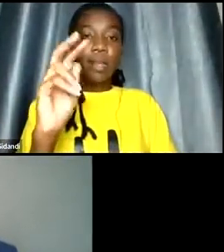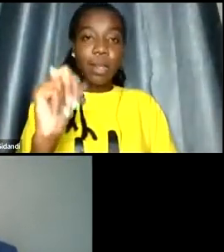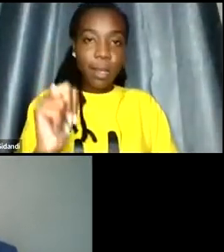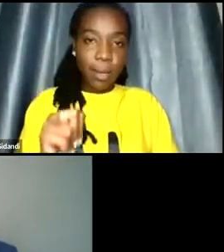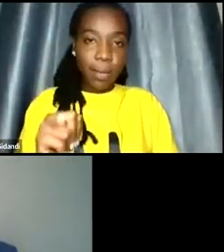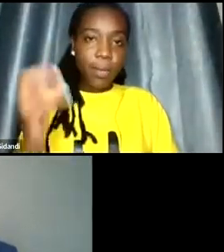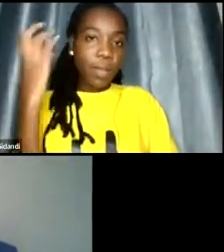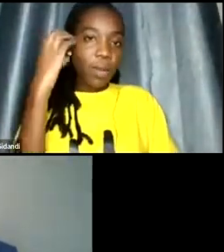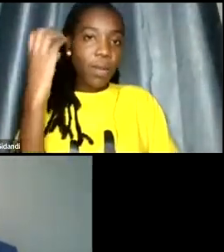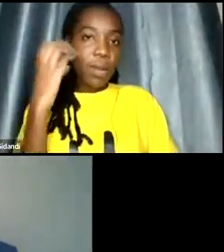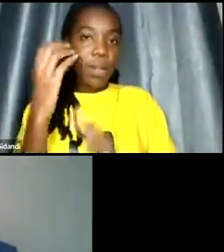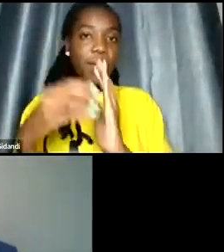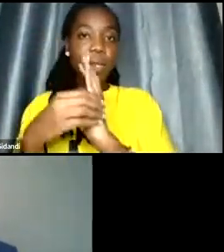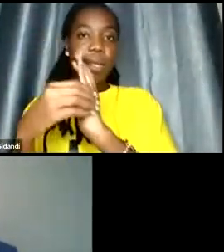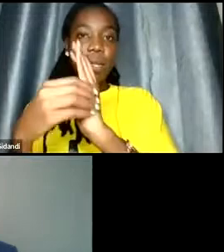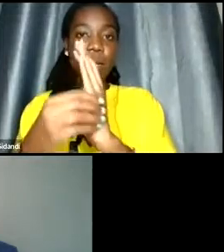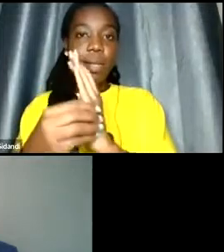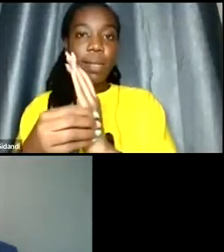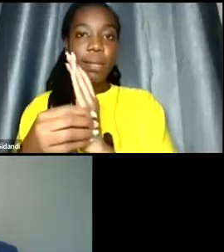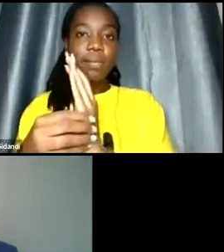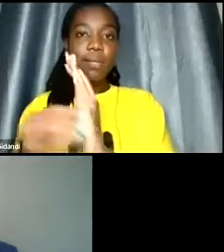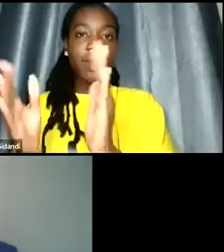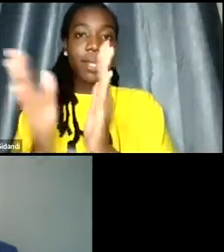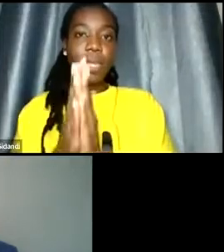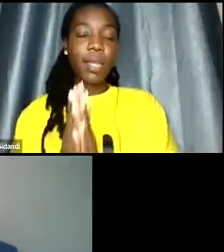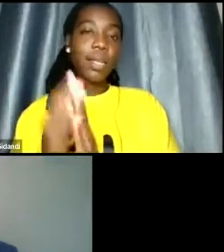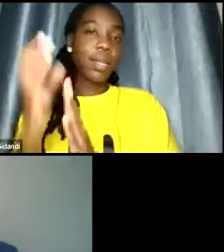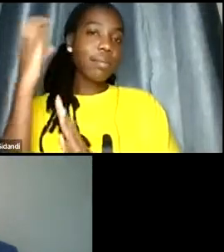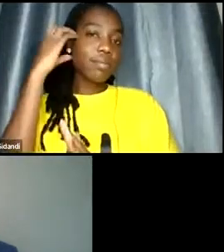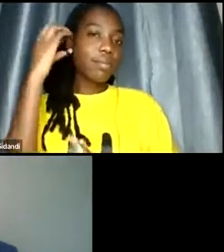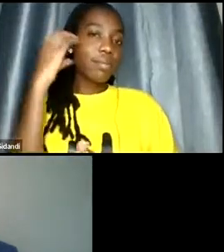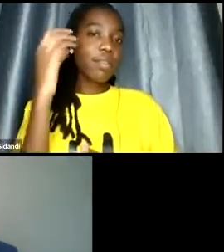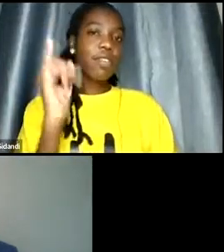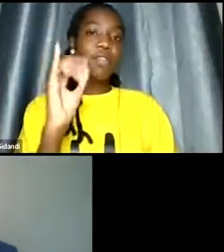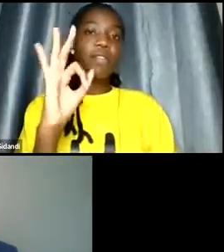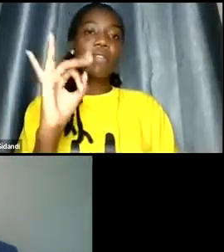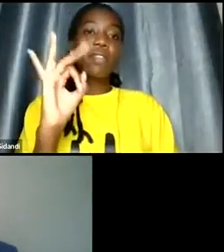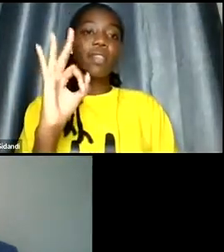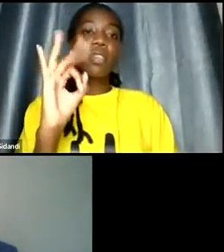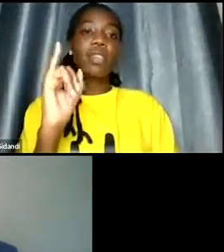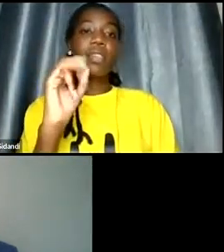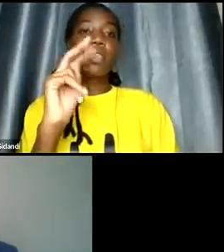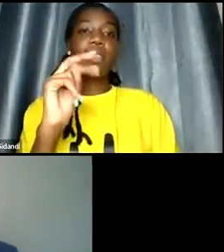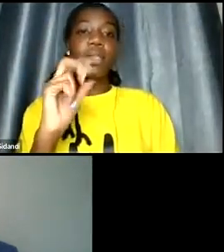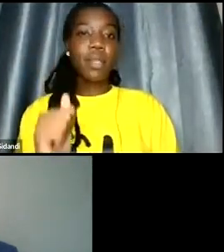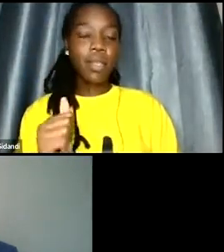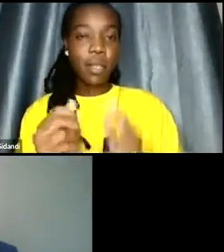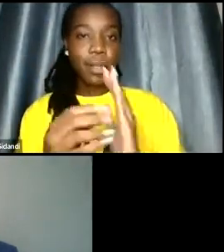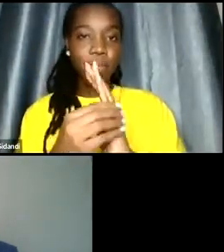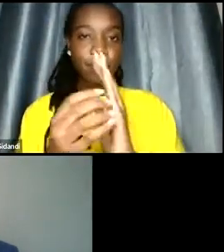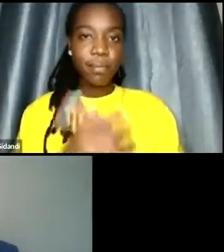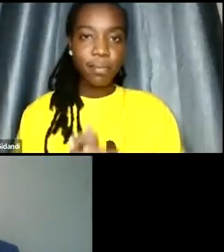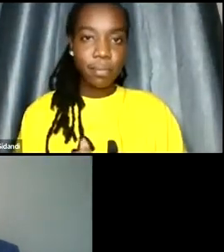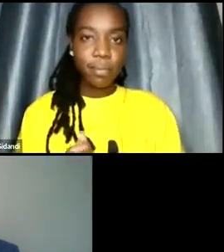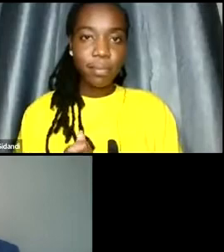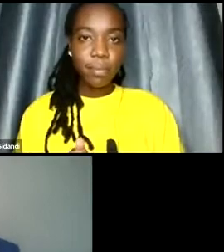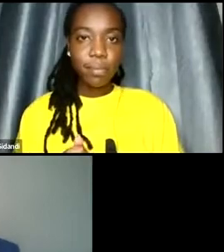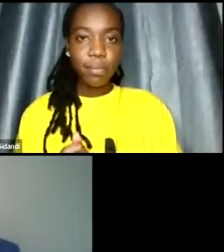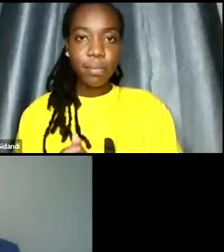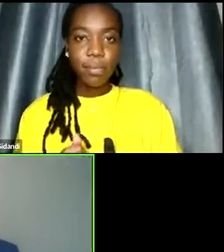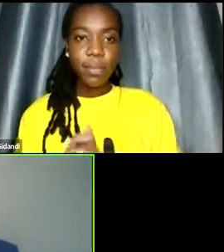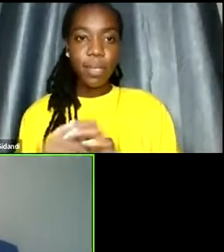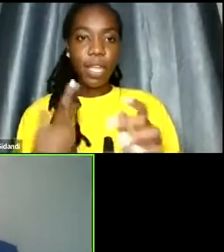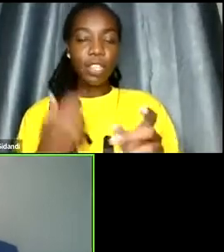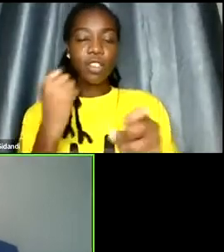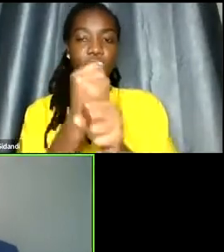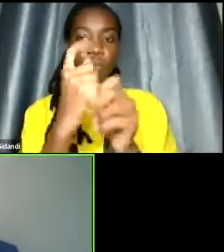Development, and FINA Gardens. Ajal, what do we do about these issues? You have